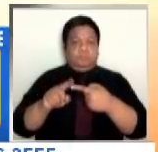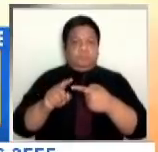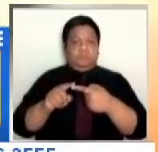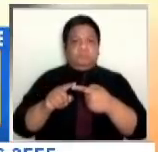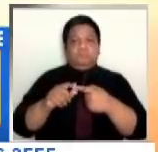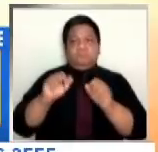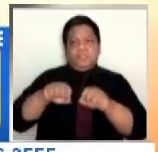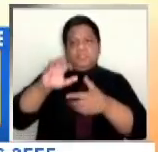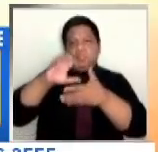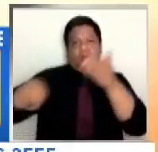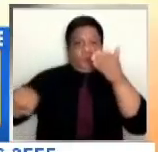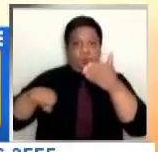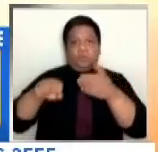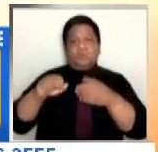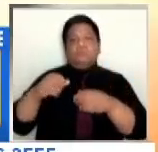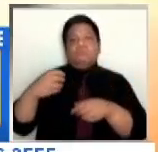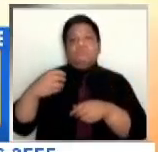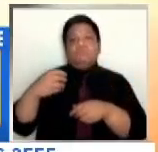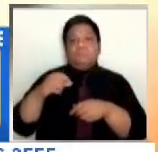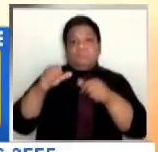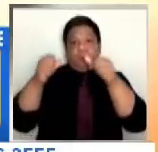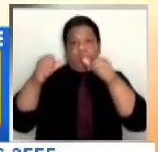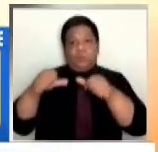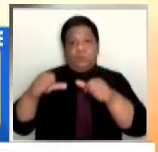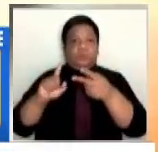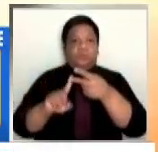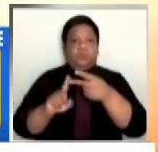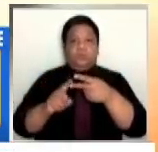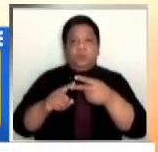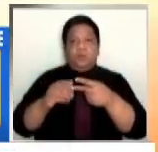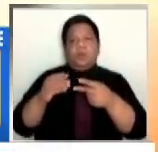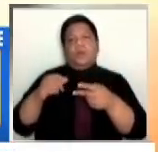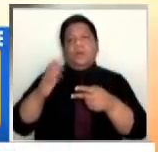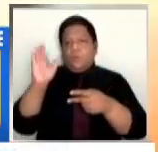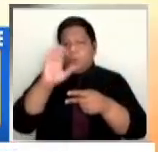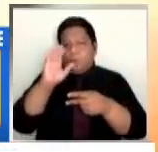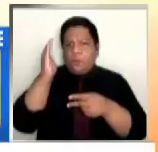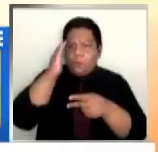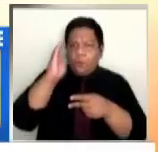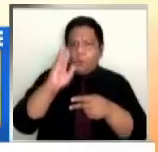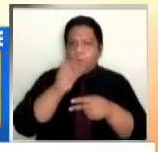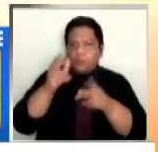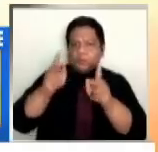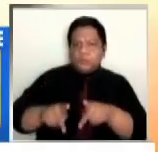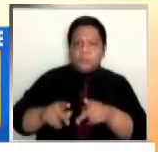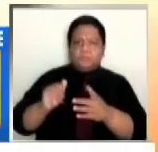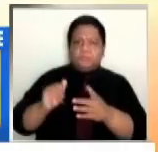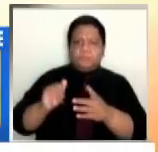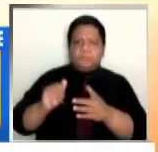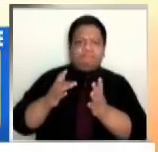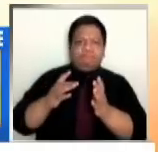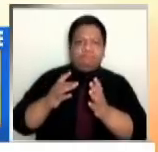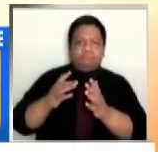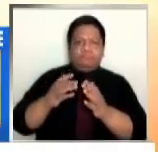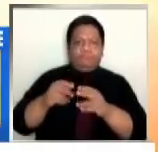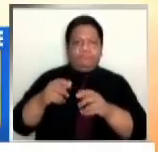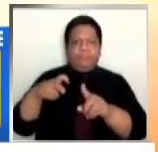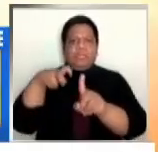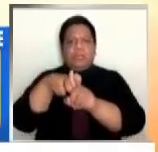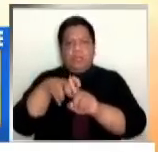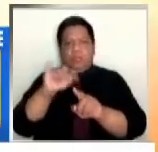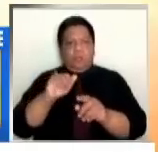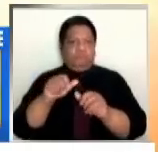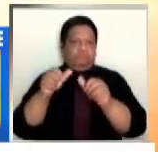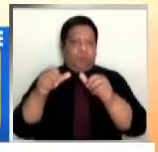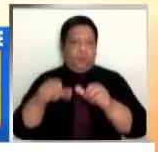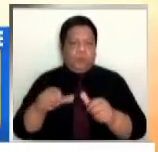while the second action will result in the identification of the persons behind the malicious post. Alright. Ano po ang mga palatandaan ba